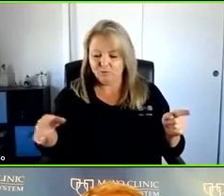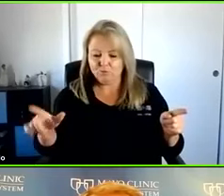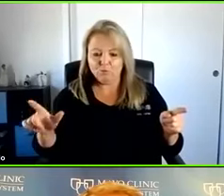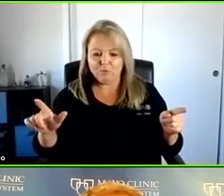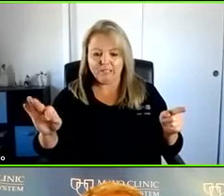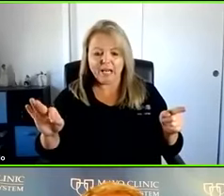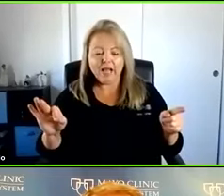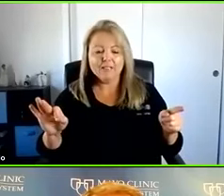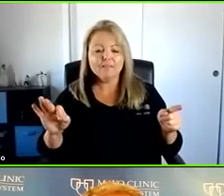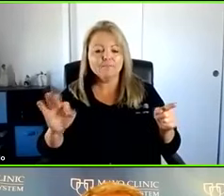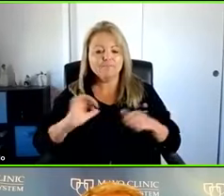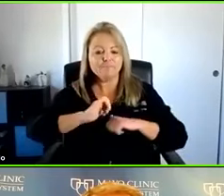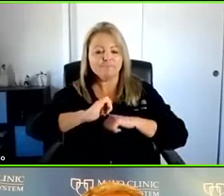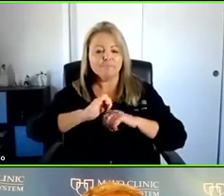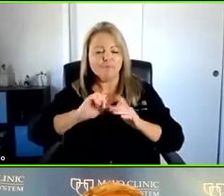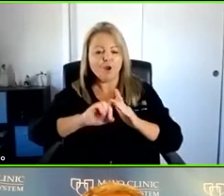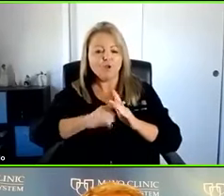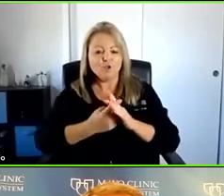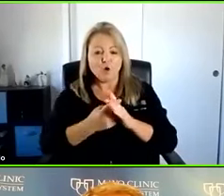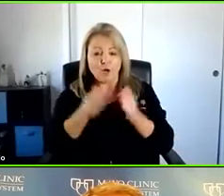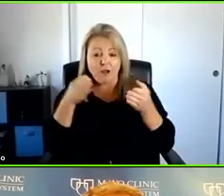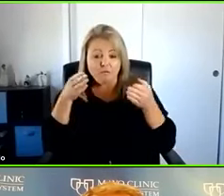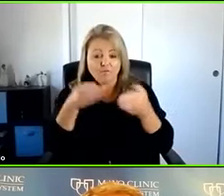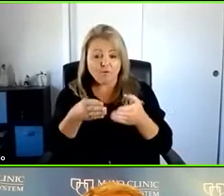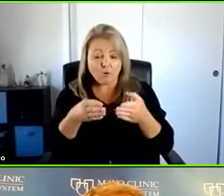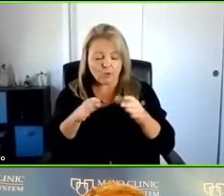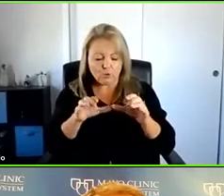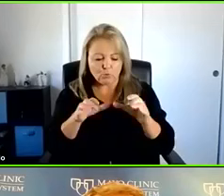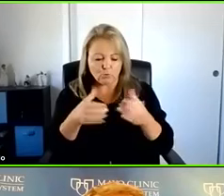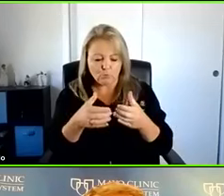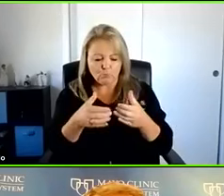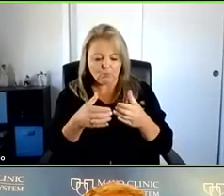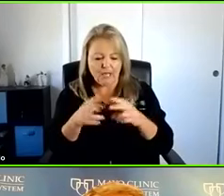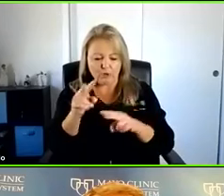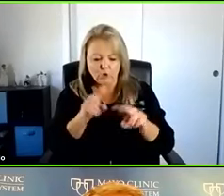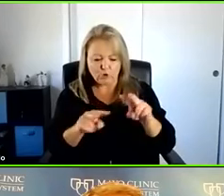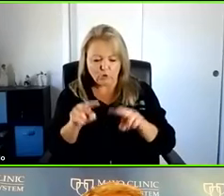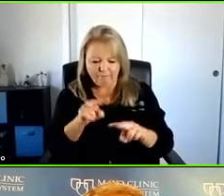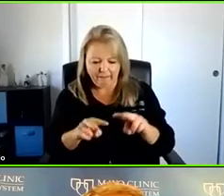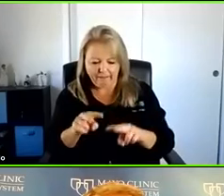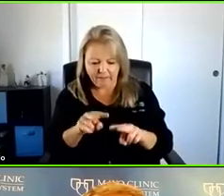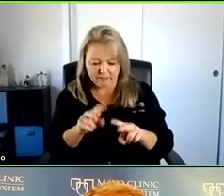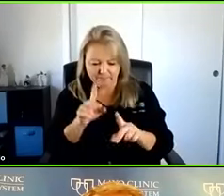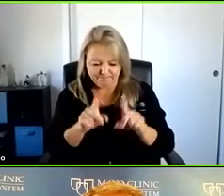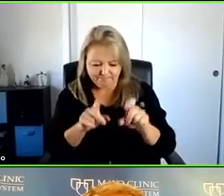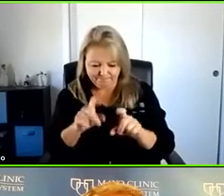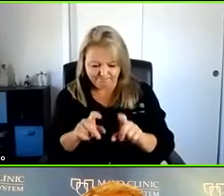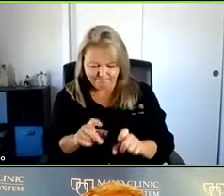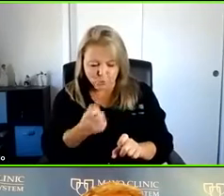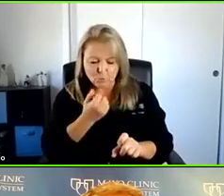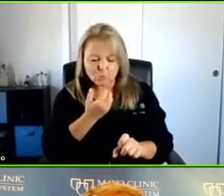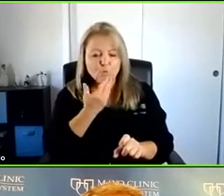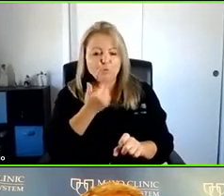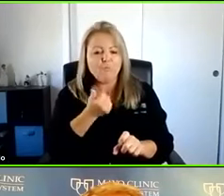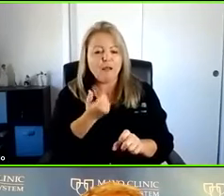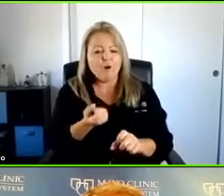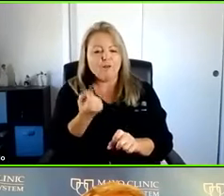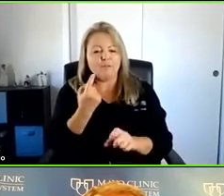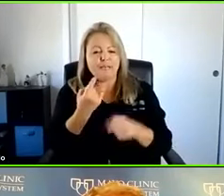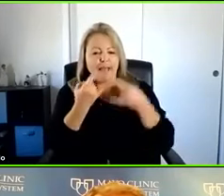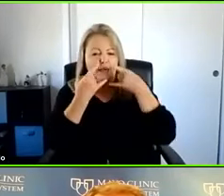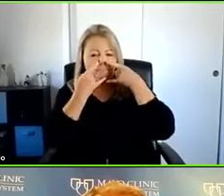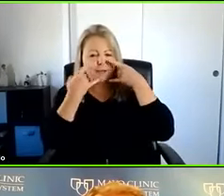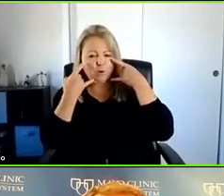focus groups with that age group and surveys to better understand barriers to mask